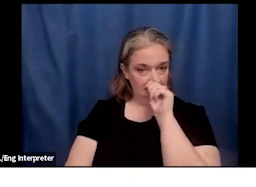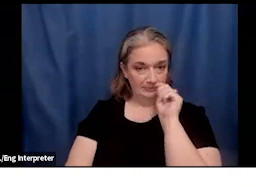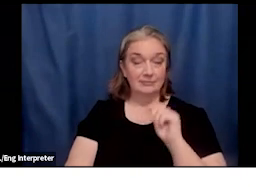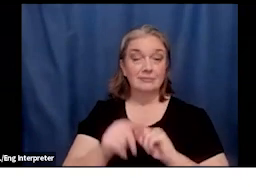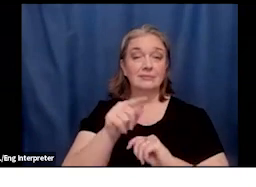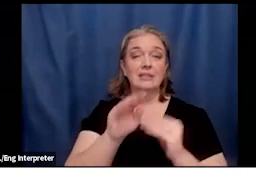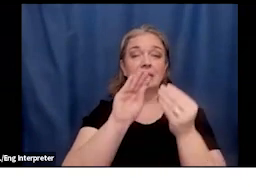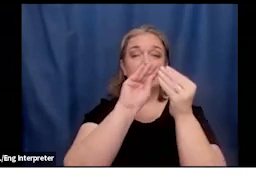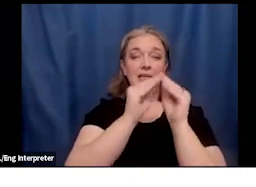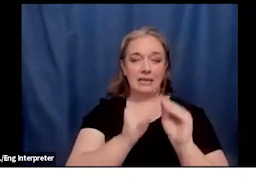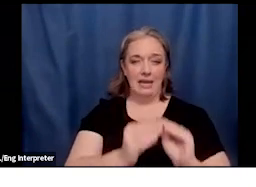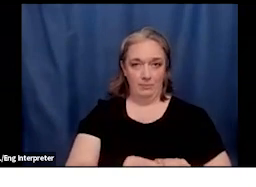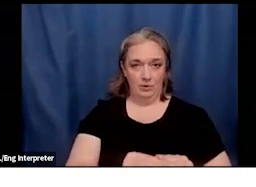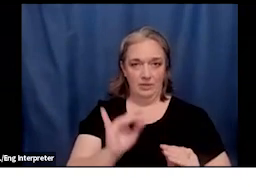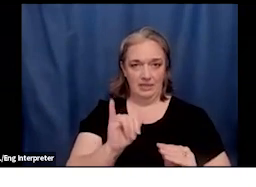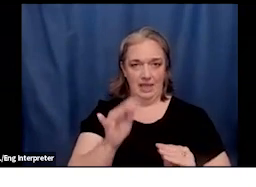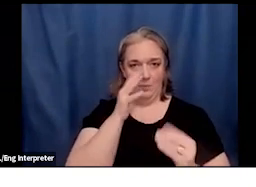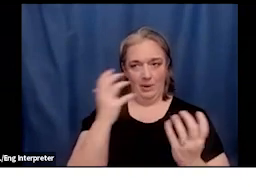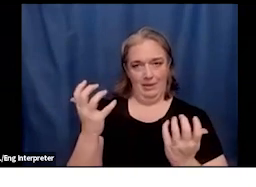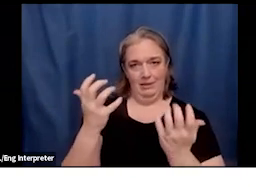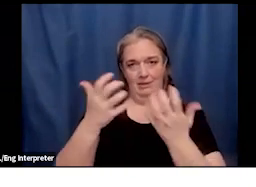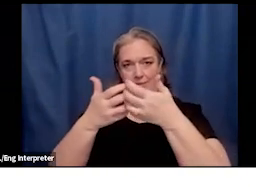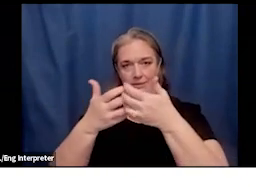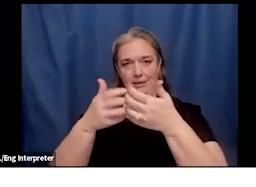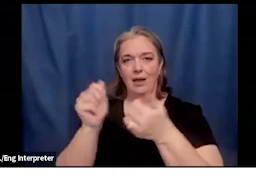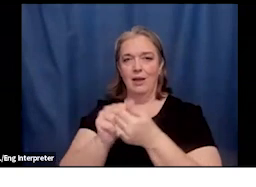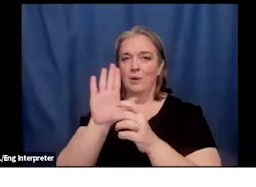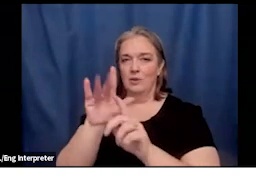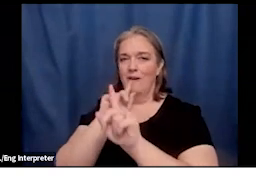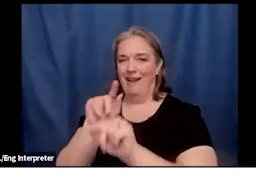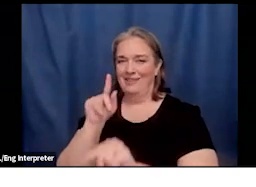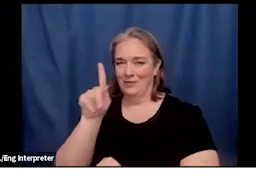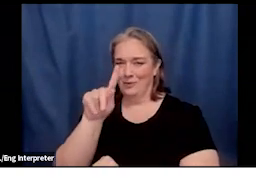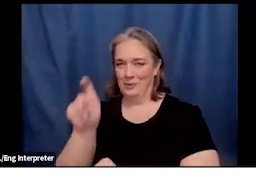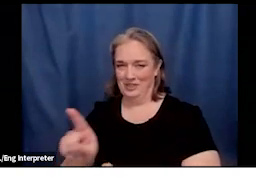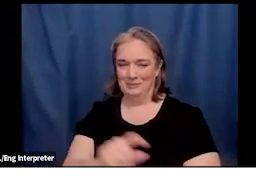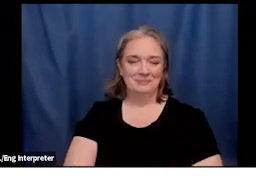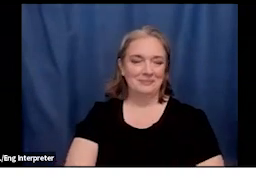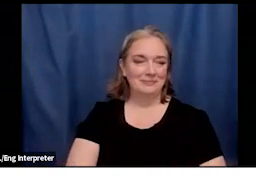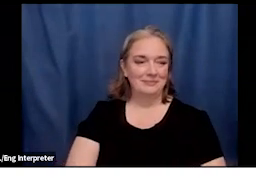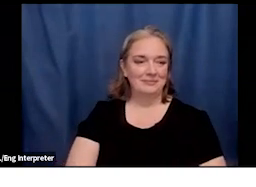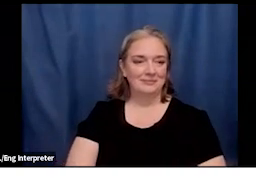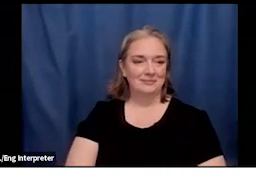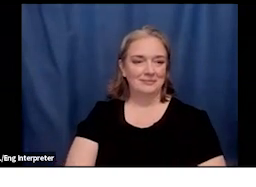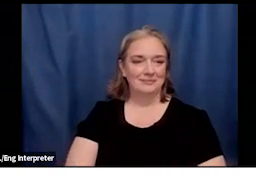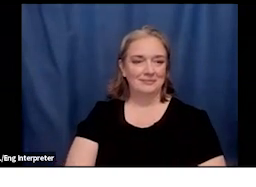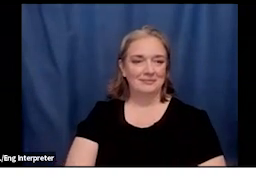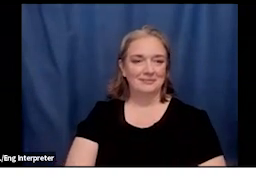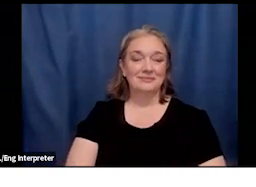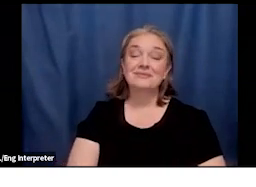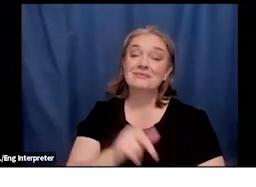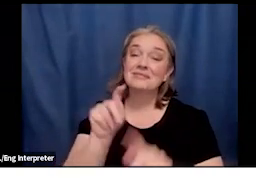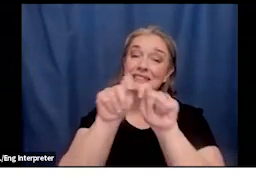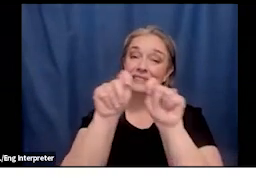with how you answer each of the application questions. So this budget template is broken down into